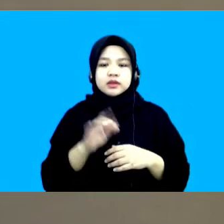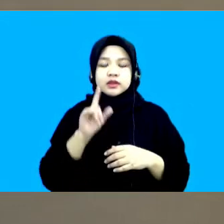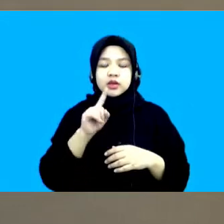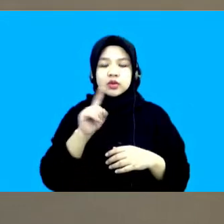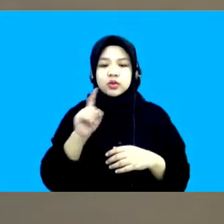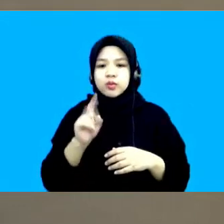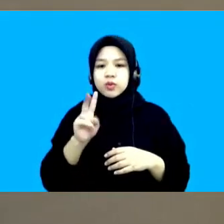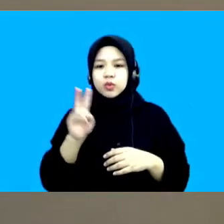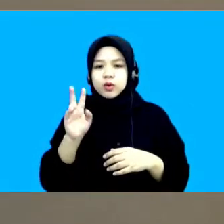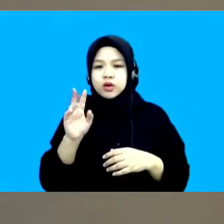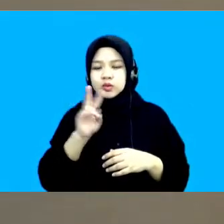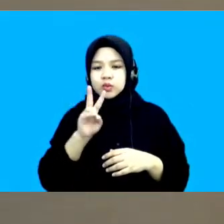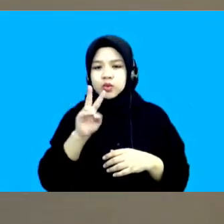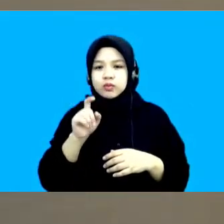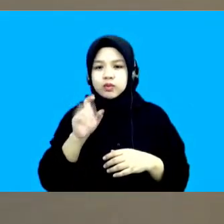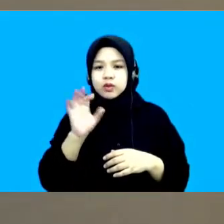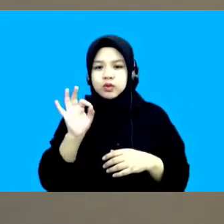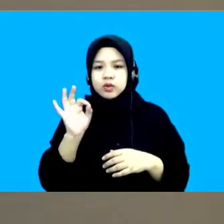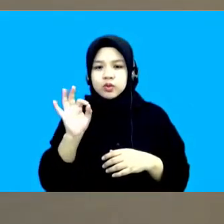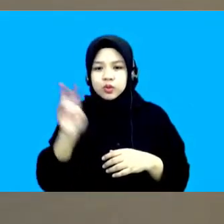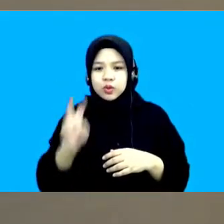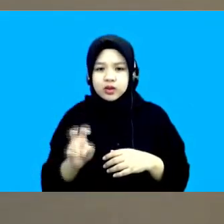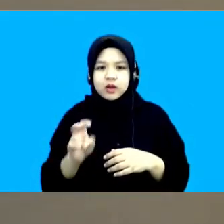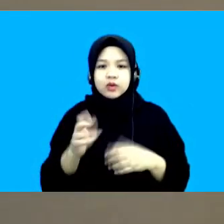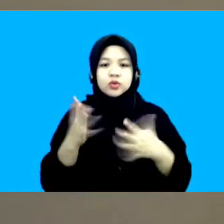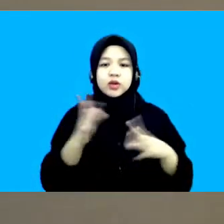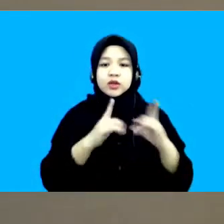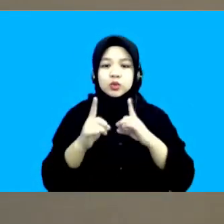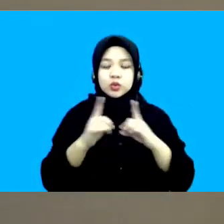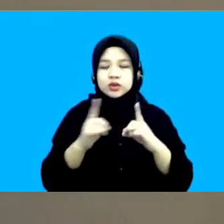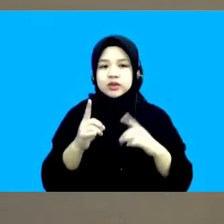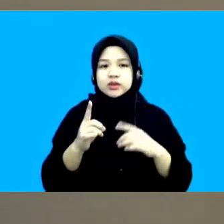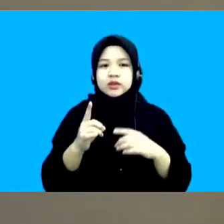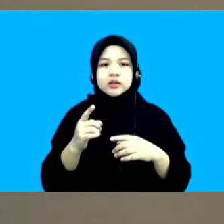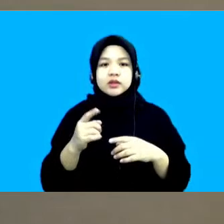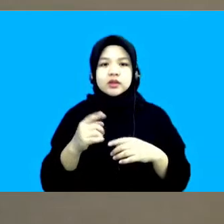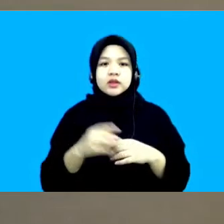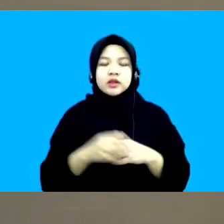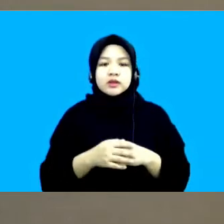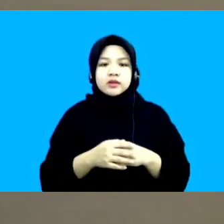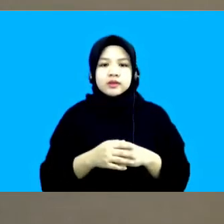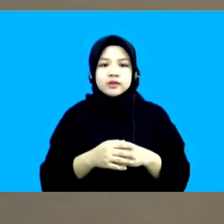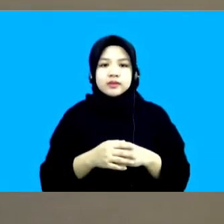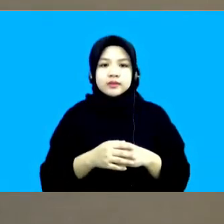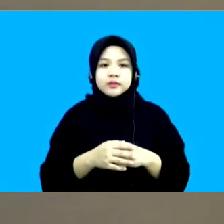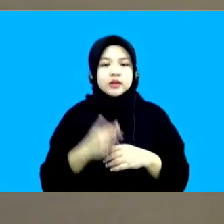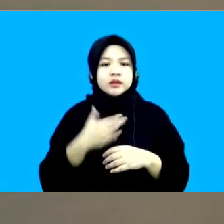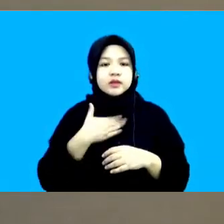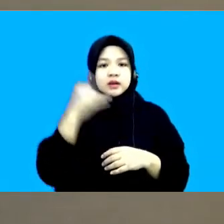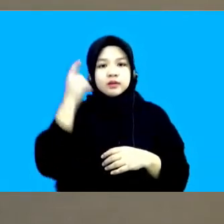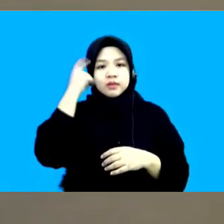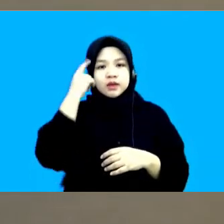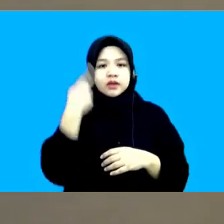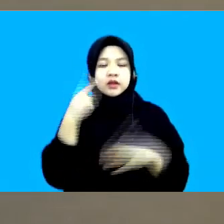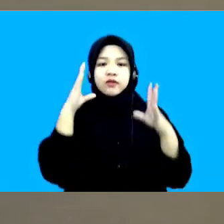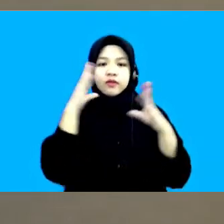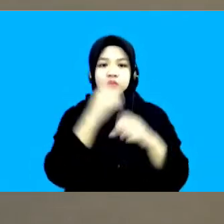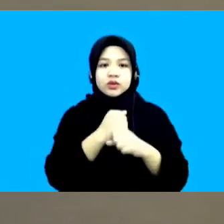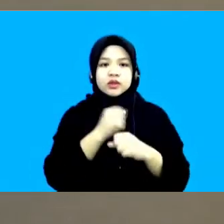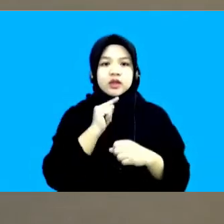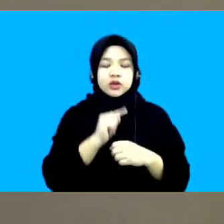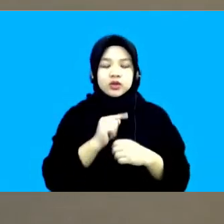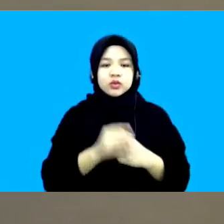I was trying to teach as opposed to set policy. But many, many, many countries are going through